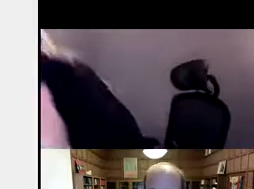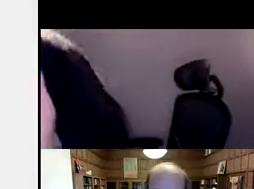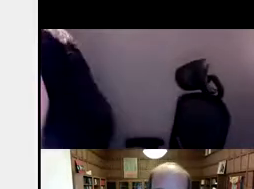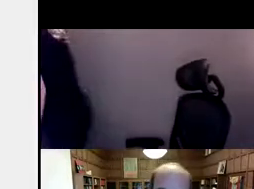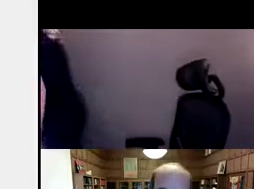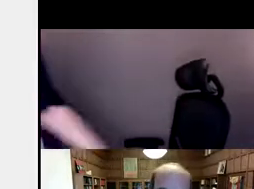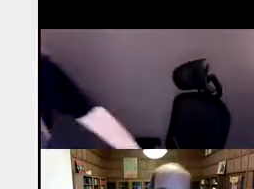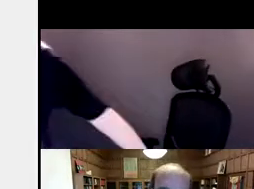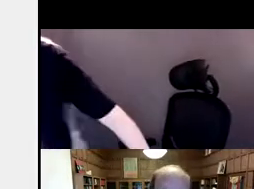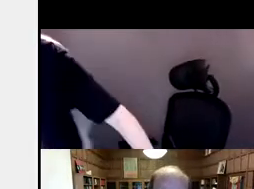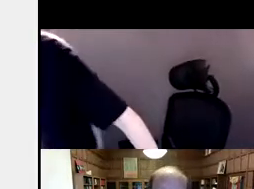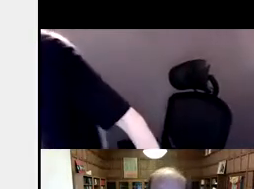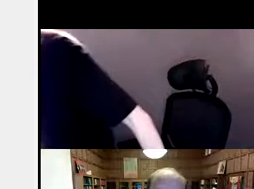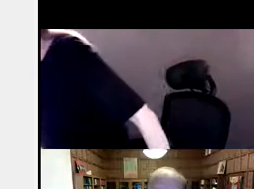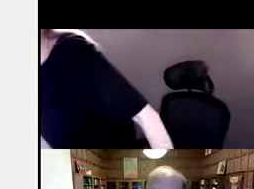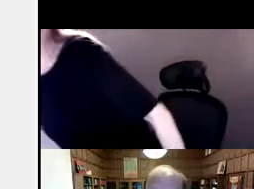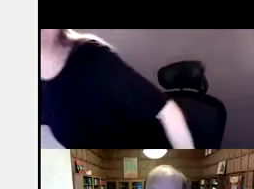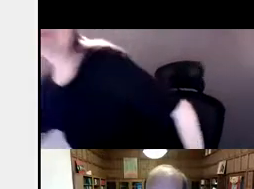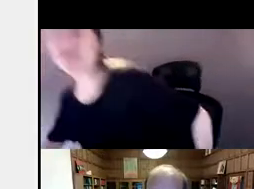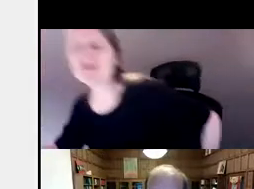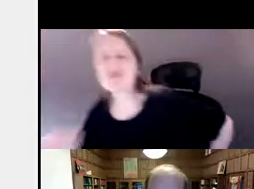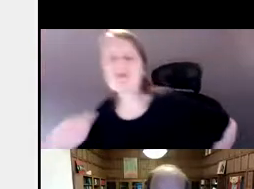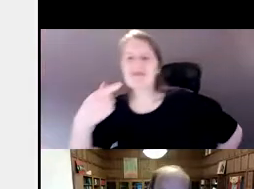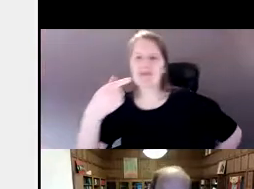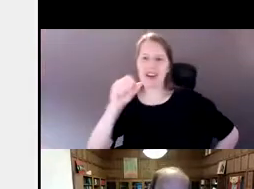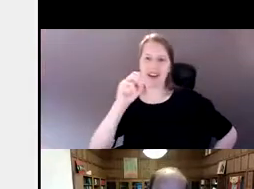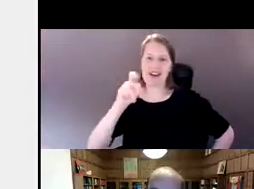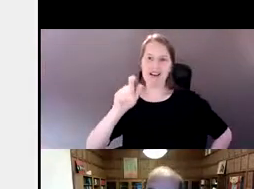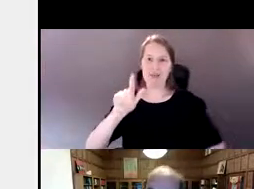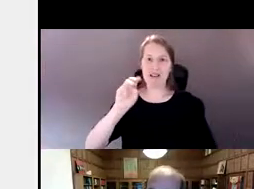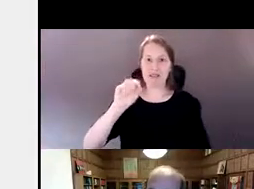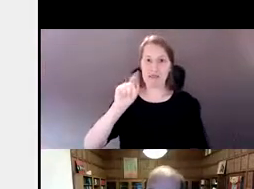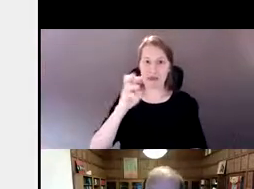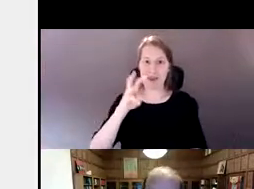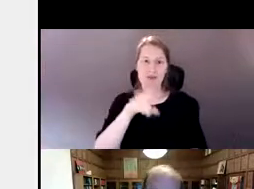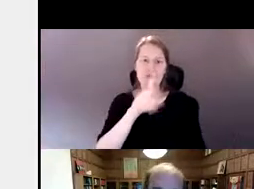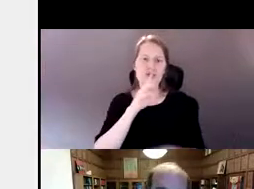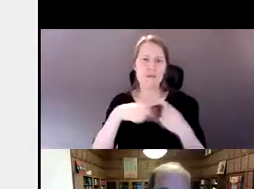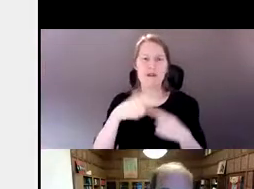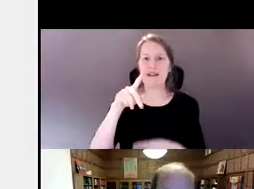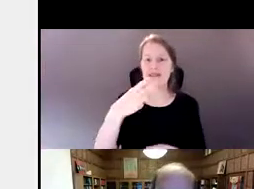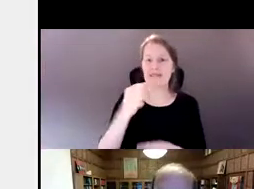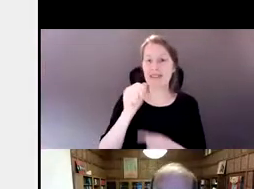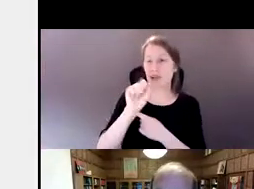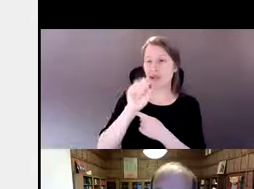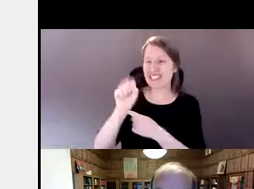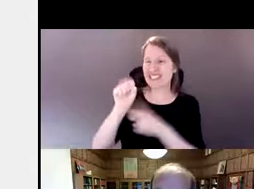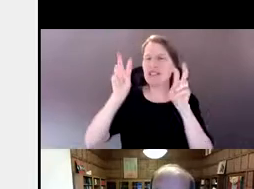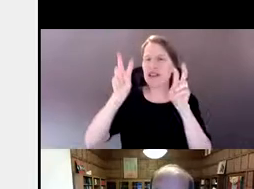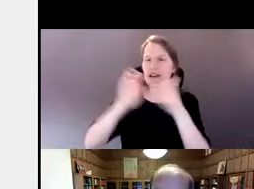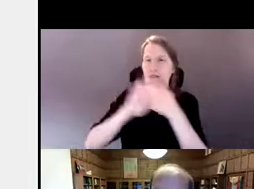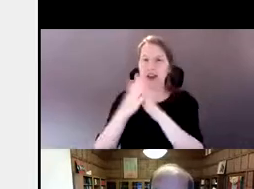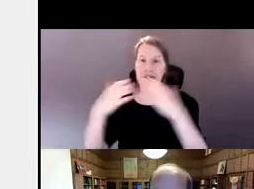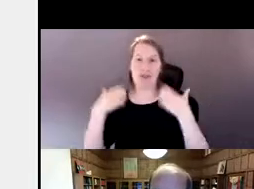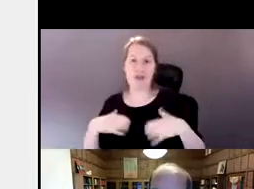Matthew, talking about the Pharisees, often thought of as a precursors to the rabbis. He says, "Woe to